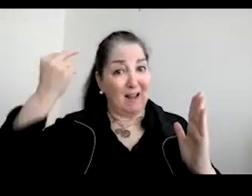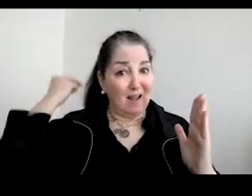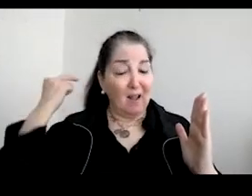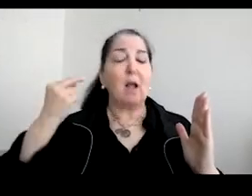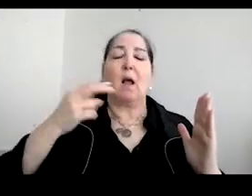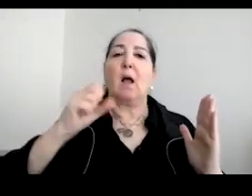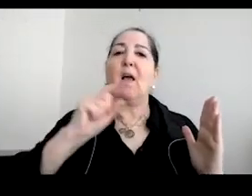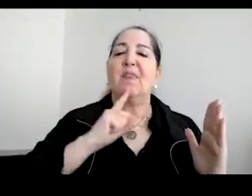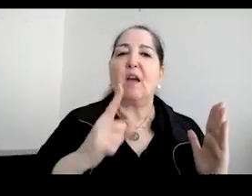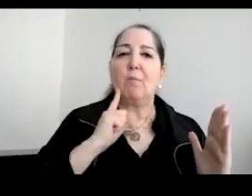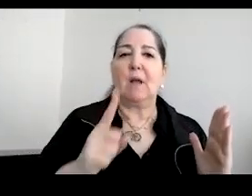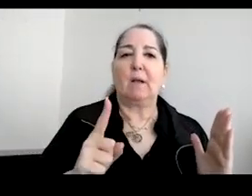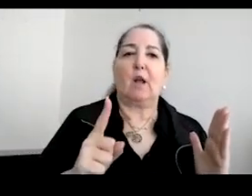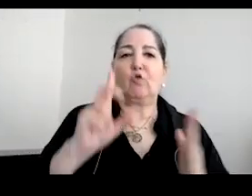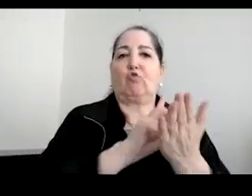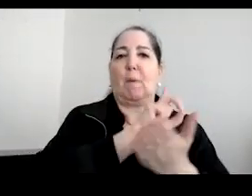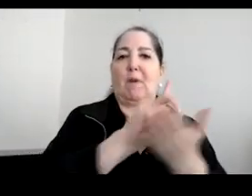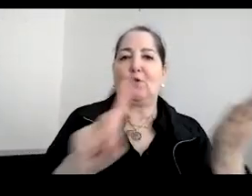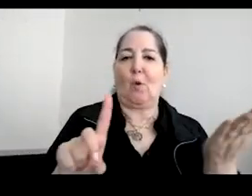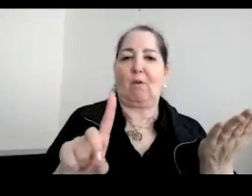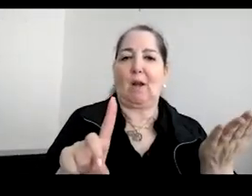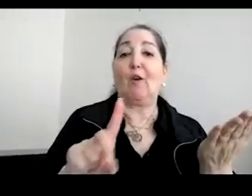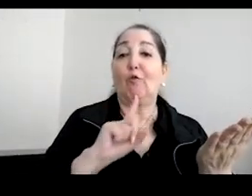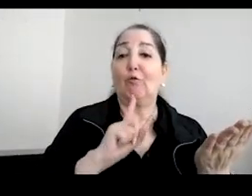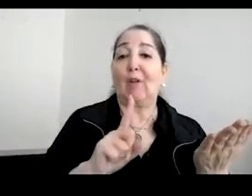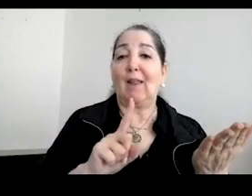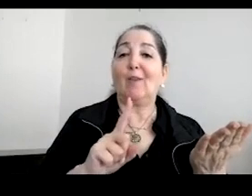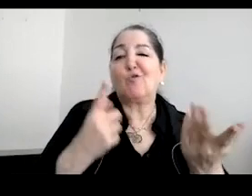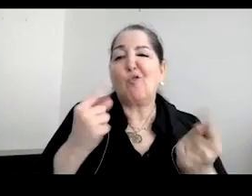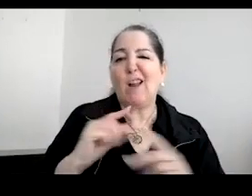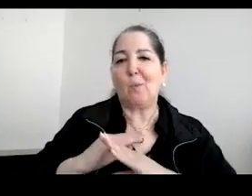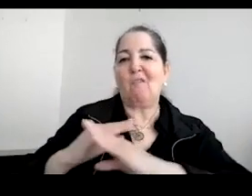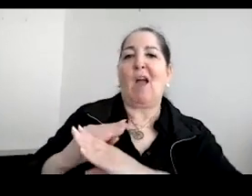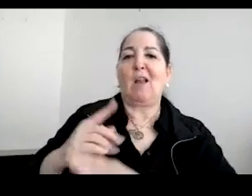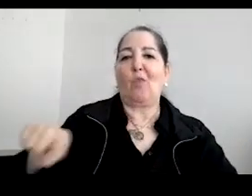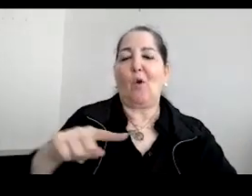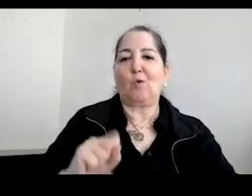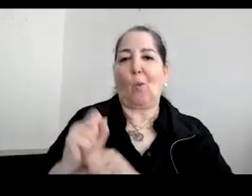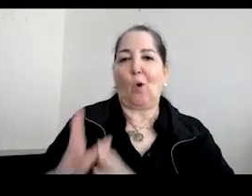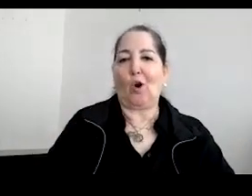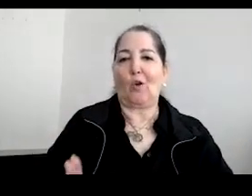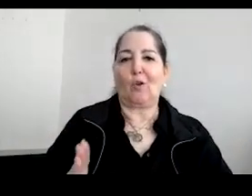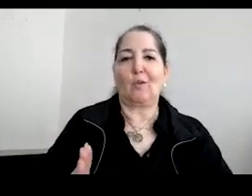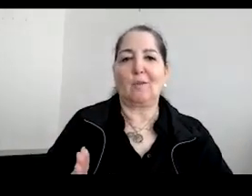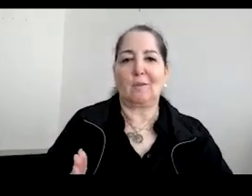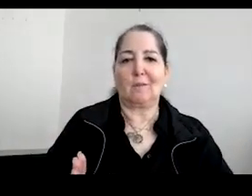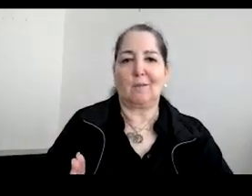to try to prevent certain workers from being eligible for those benefits as a way of